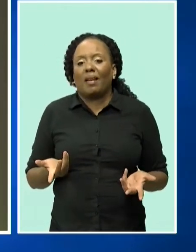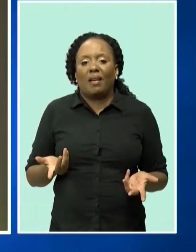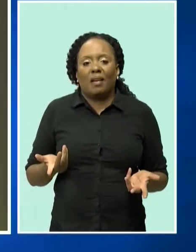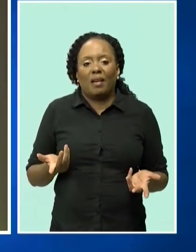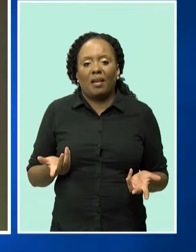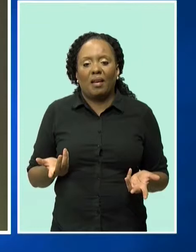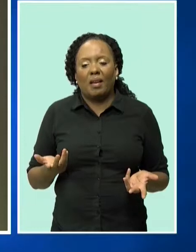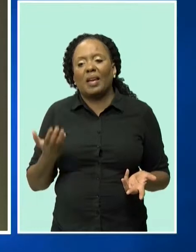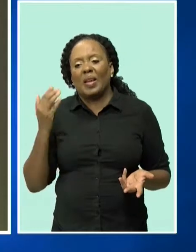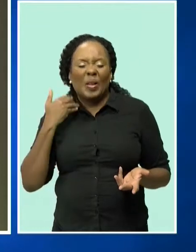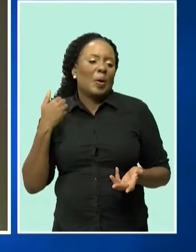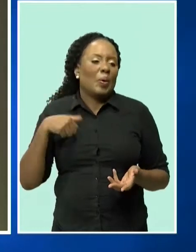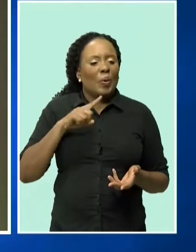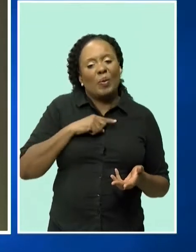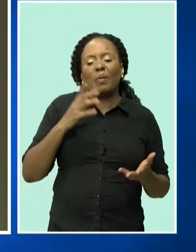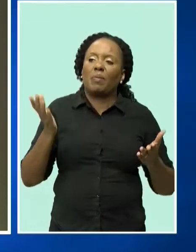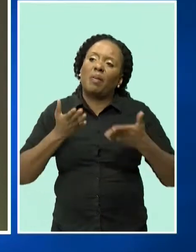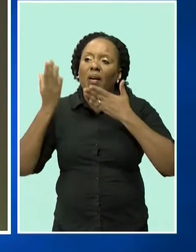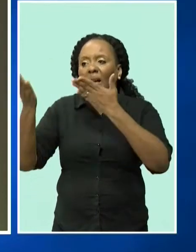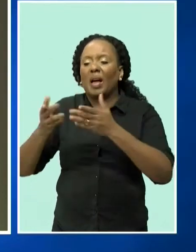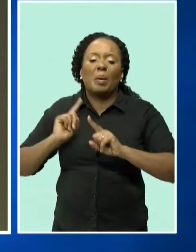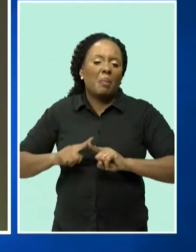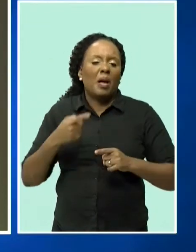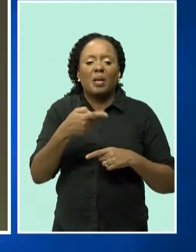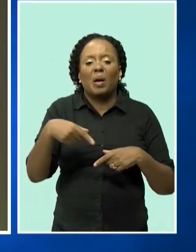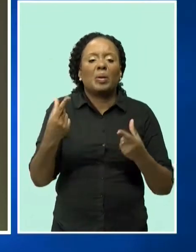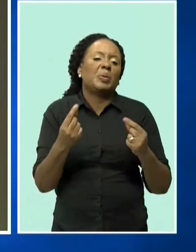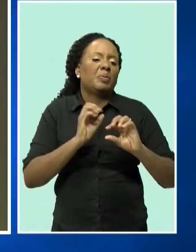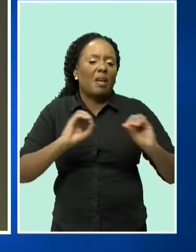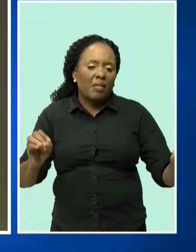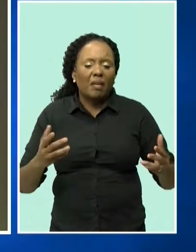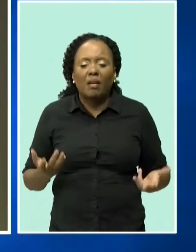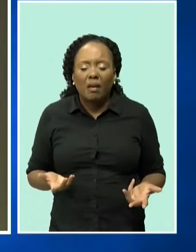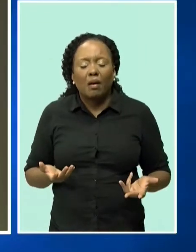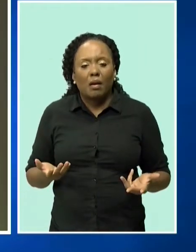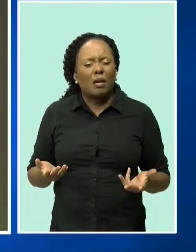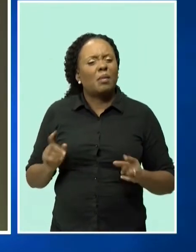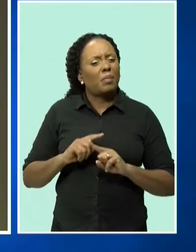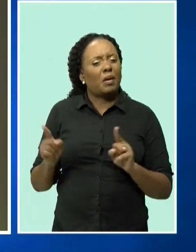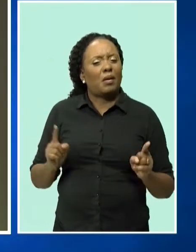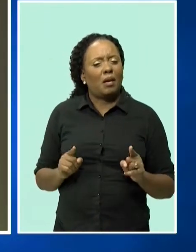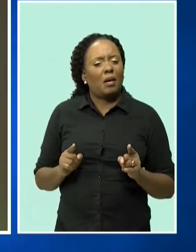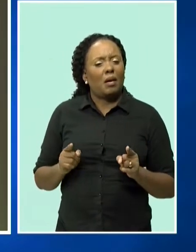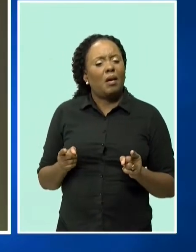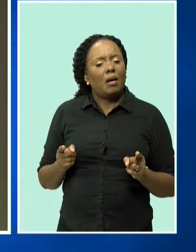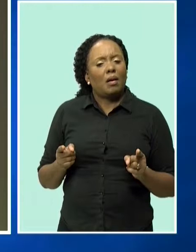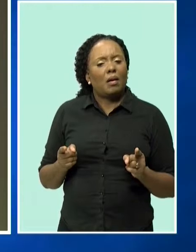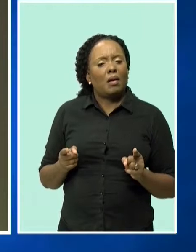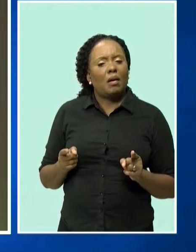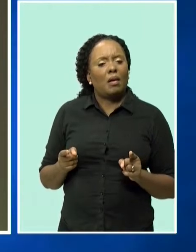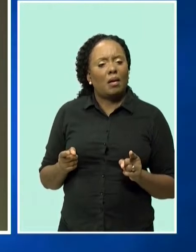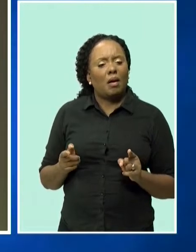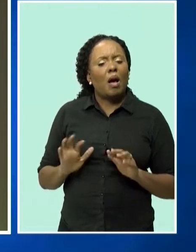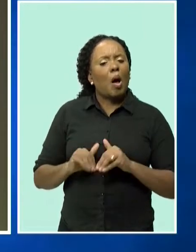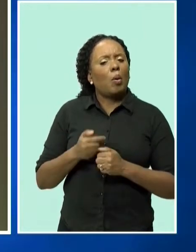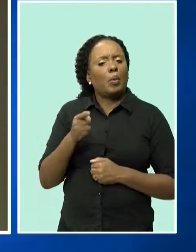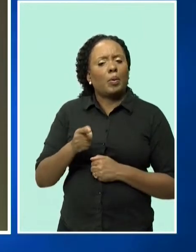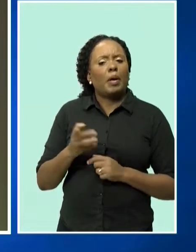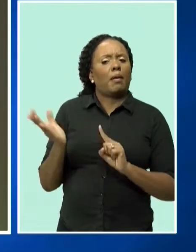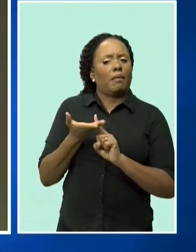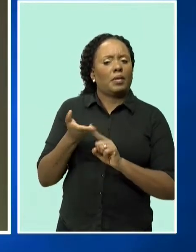to put forward our proposals, but nothing is really going to be done. What reassurance can you give Barbadians that the proposals will be truly